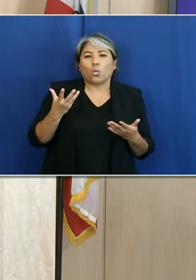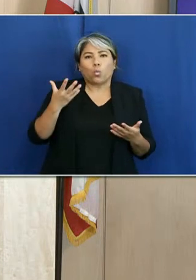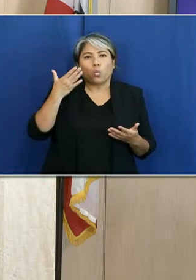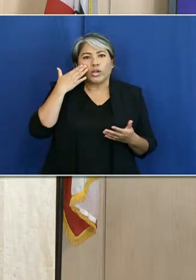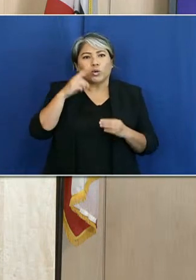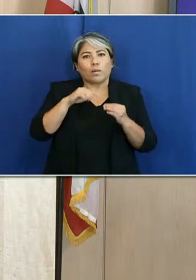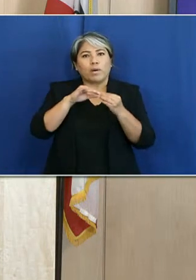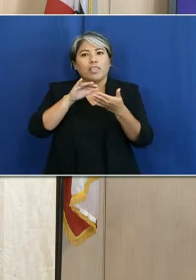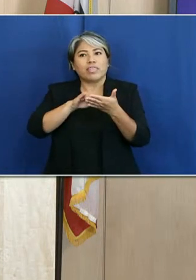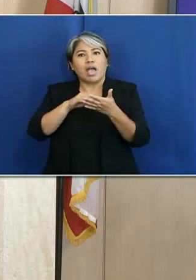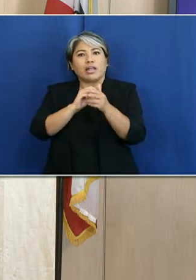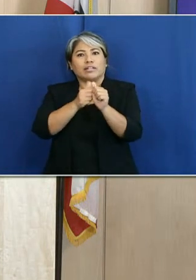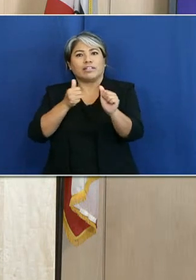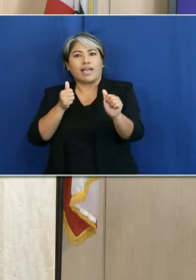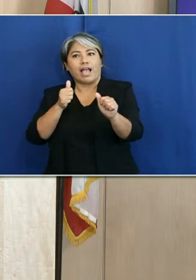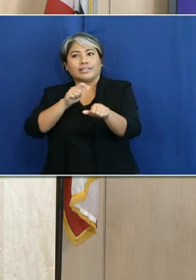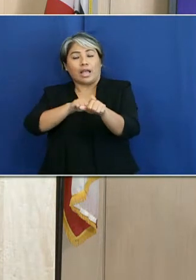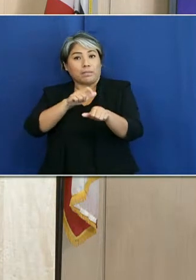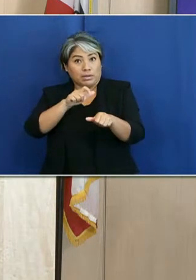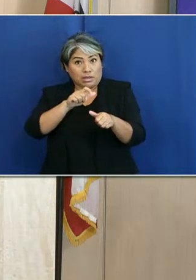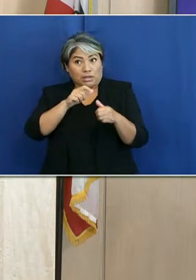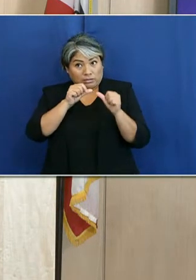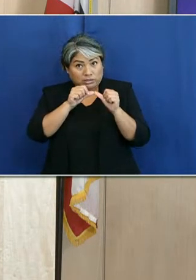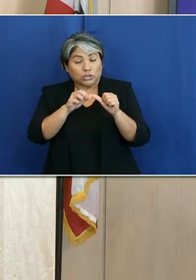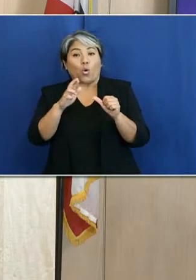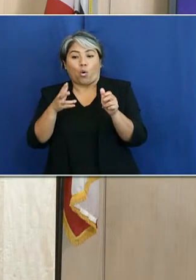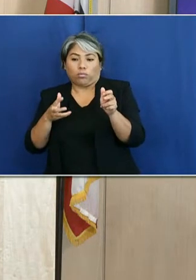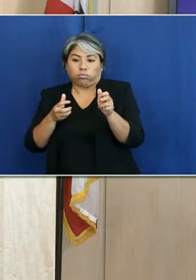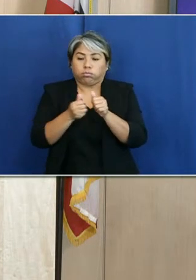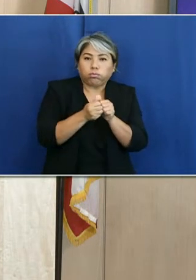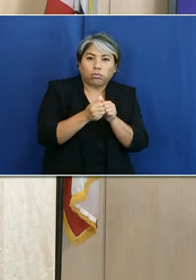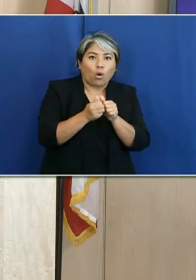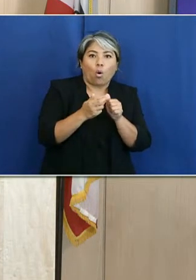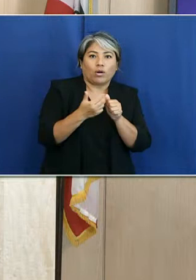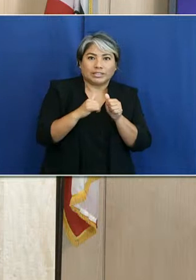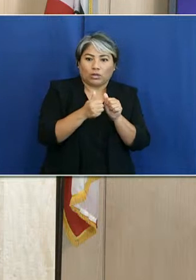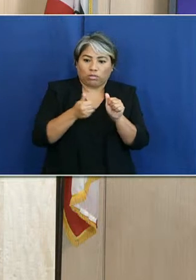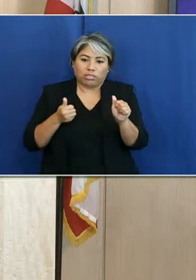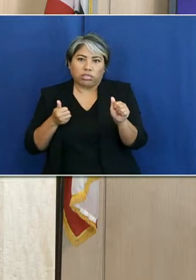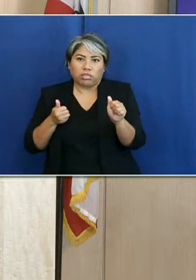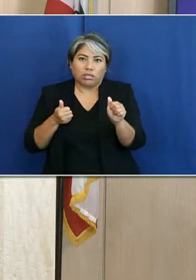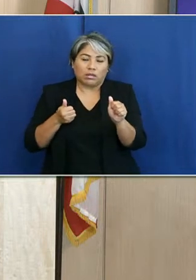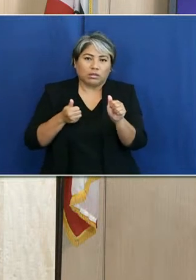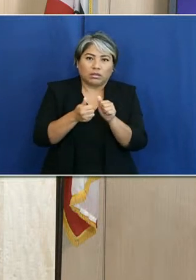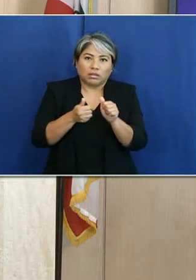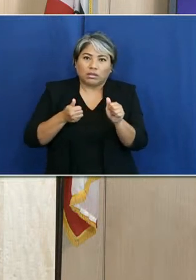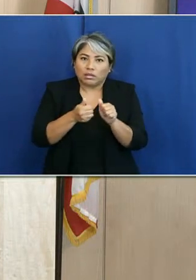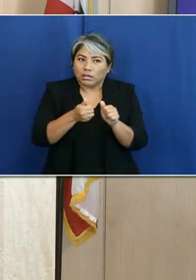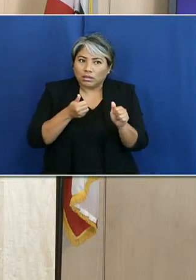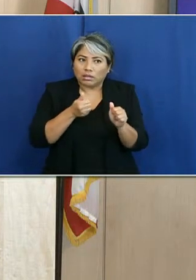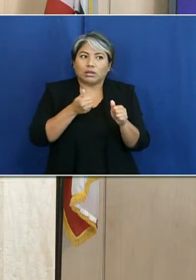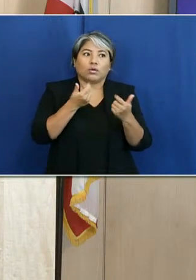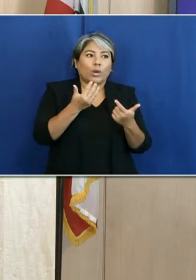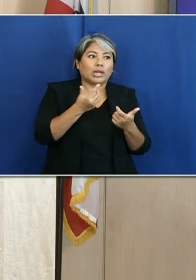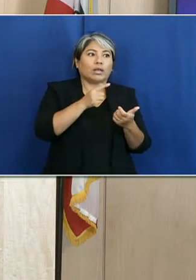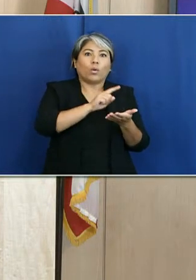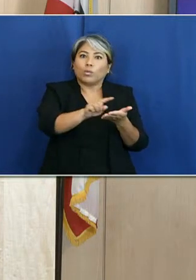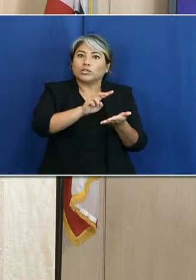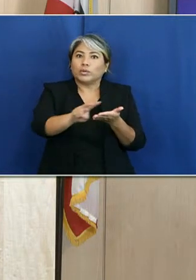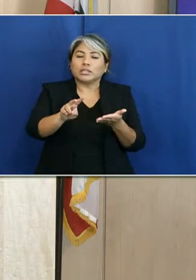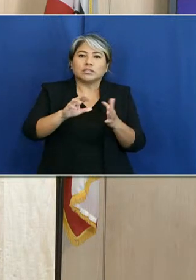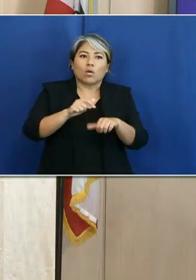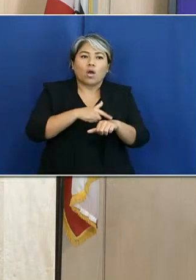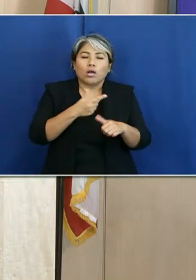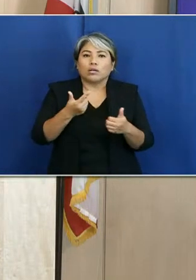that lag time continues? Has it gotten better, or are we still waiting in many cases a week or two to get positive